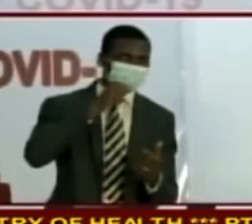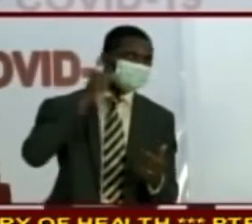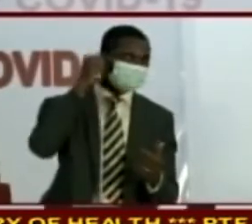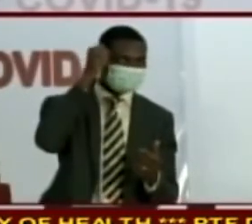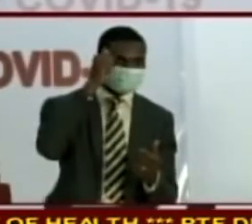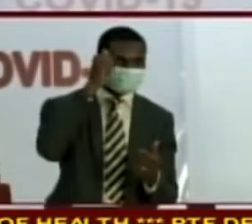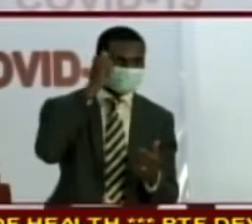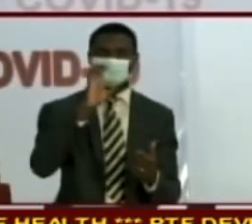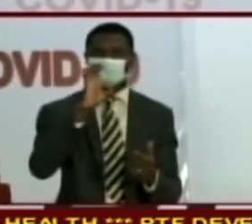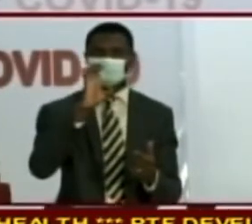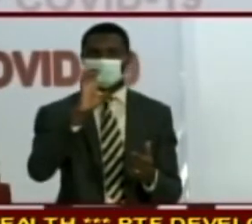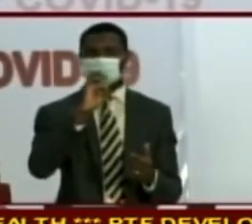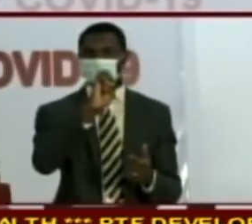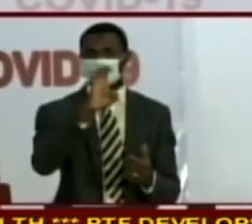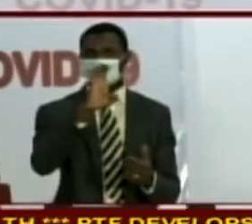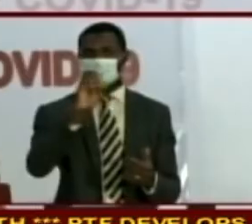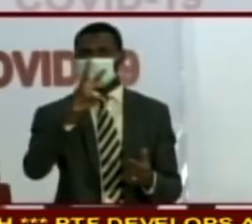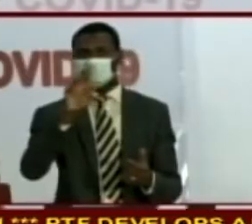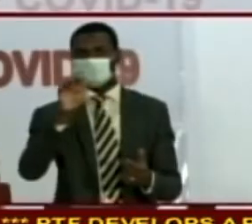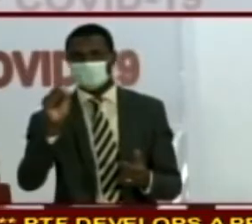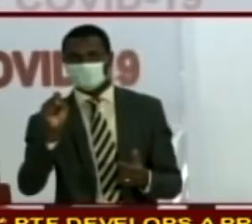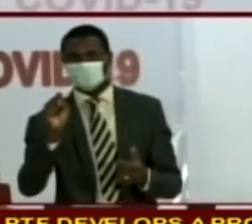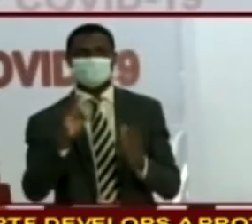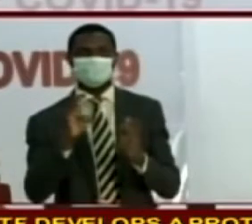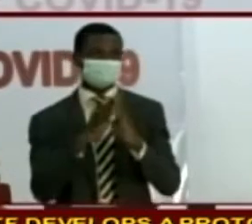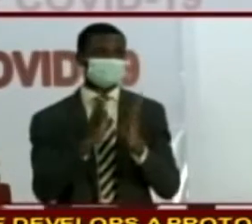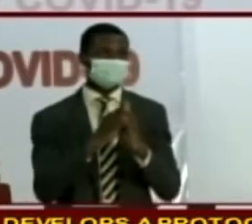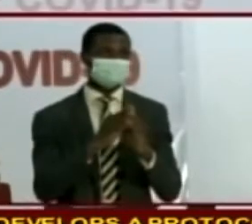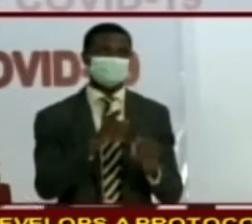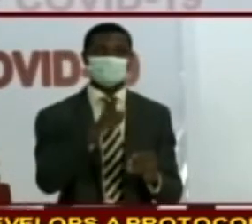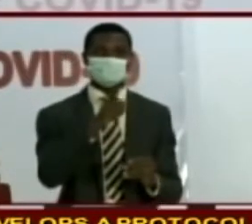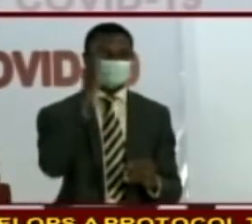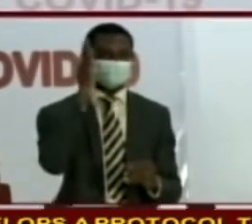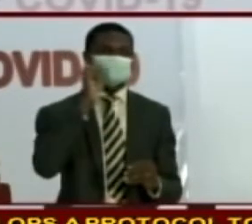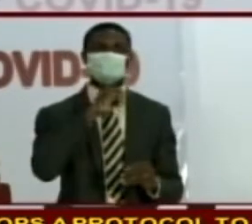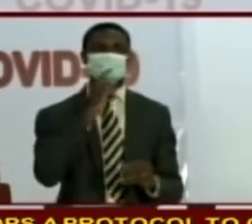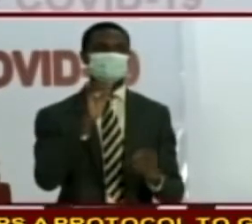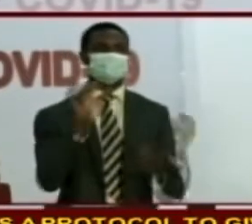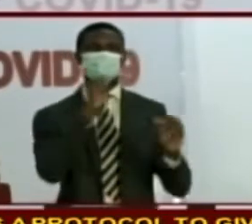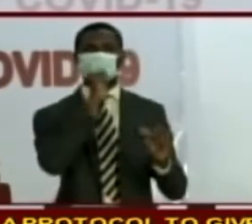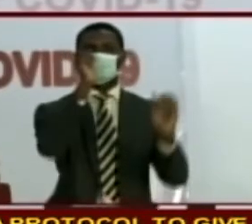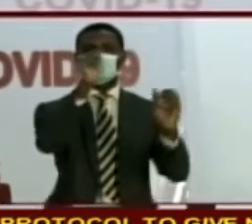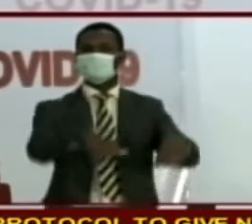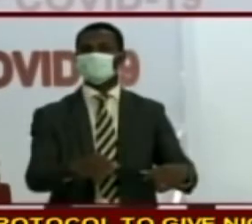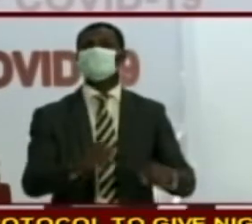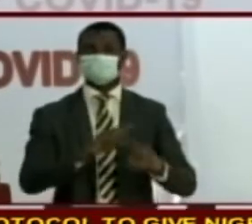no. But they have had one virtual meeting. They have had even that of the